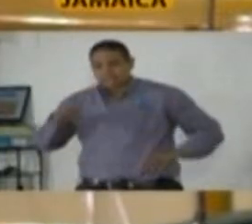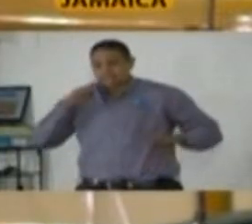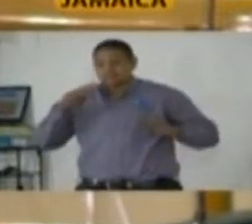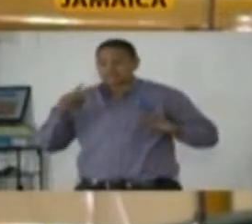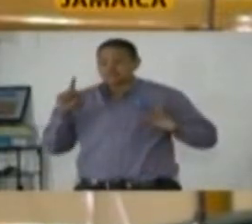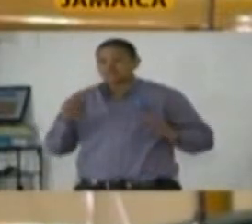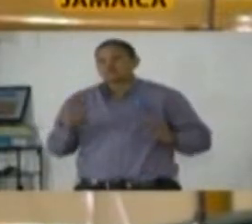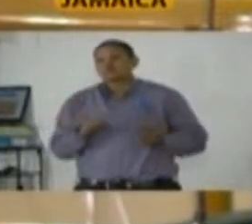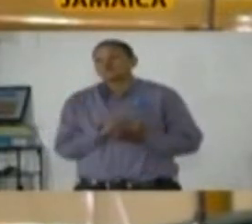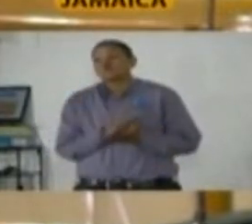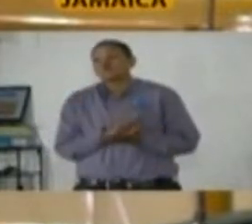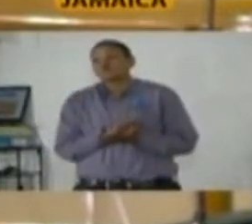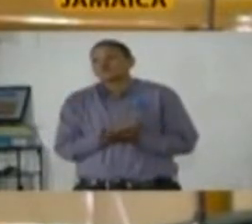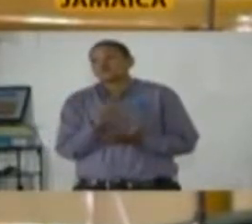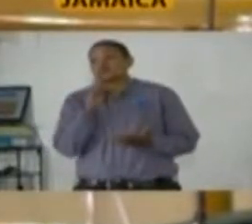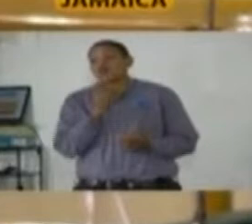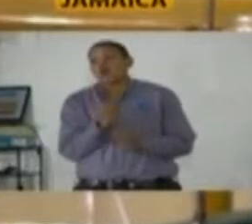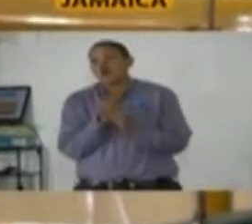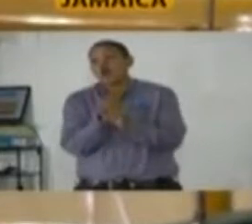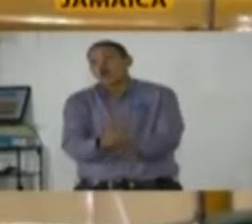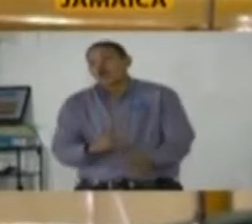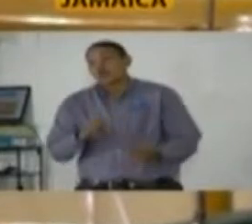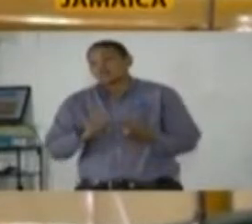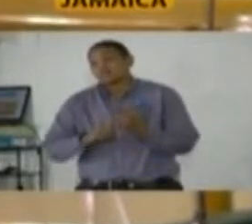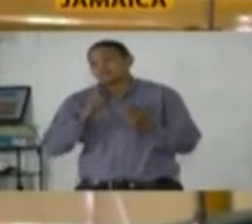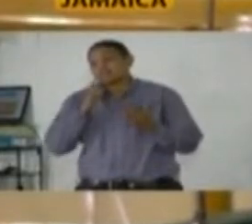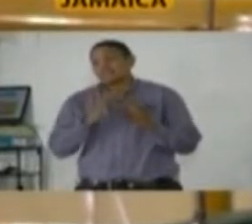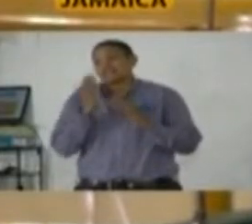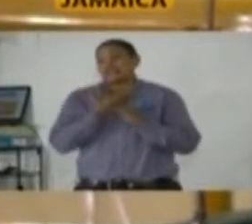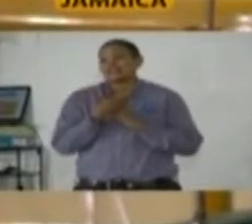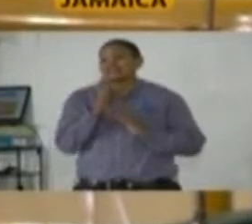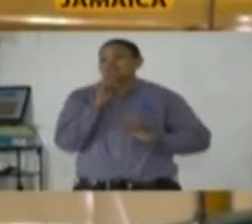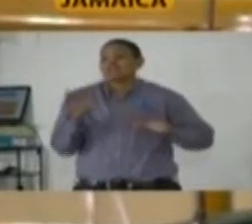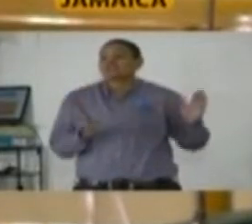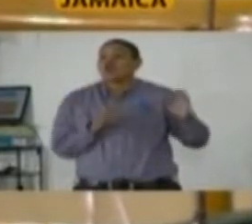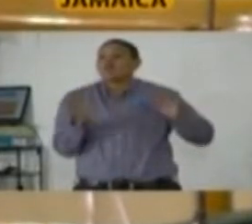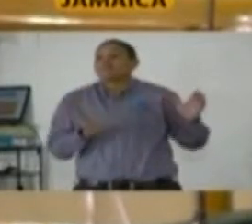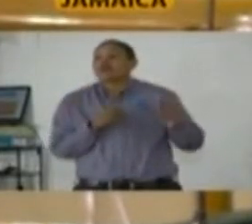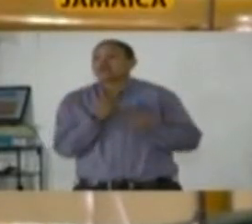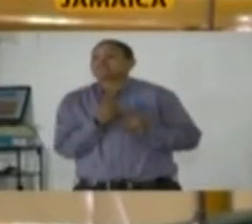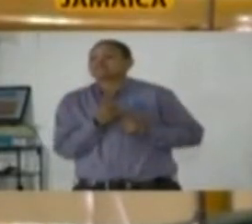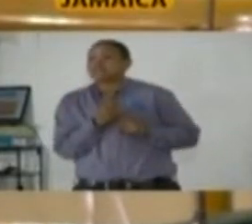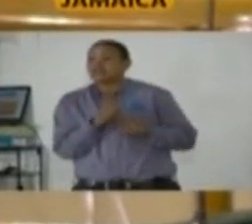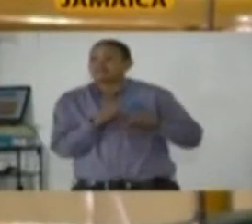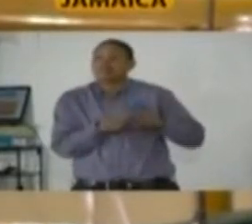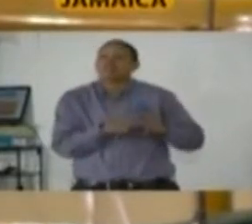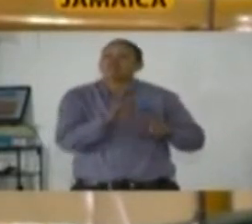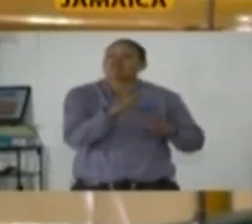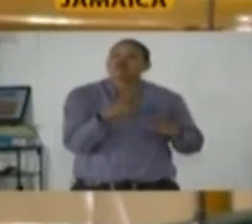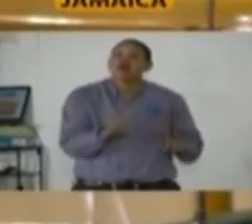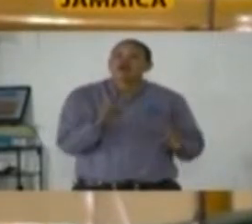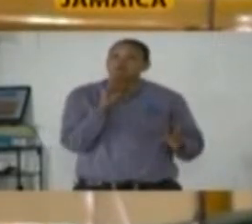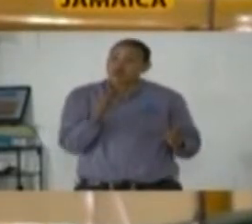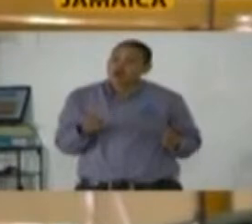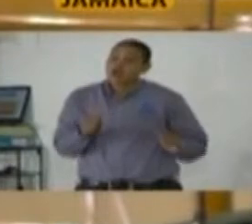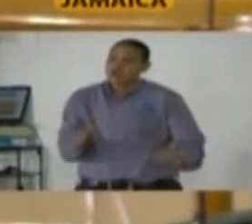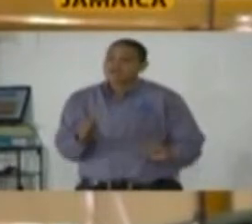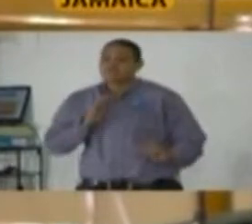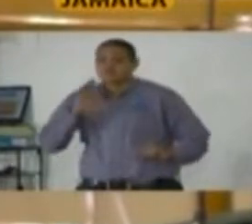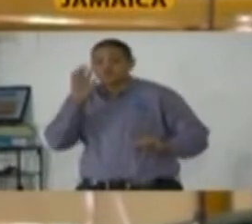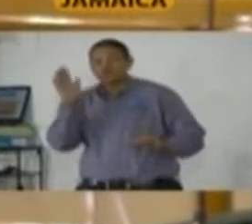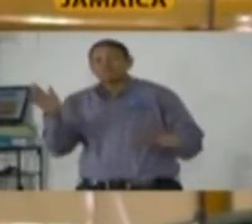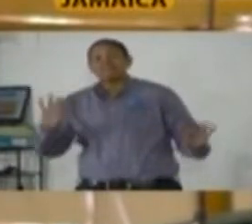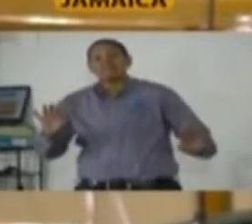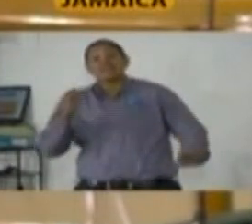schools, the root causes and the intervention plans to bring to bear on them, our efforts will be futile unless